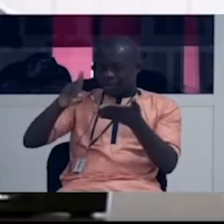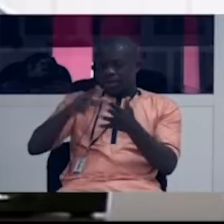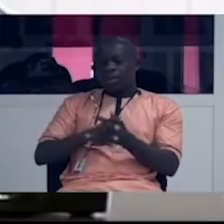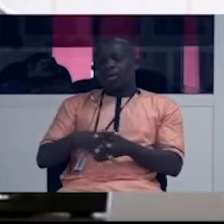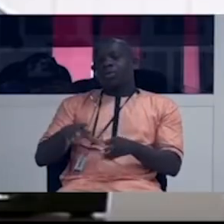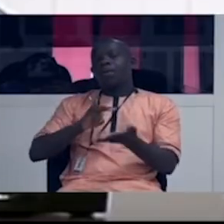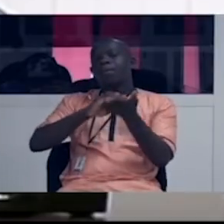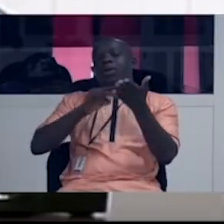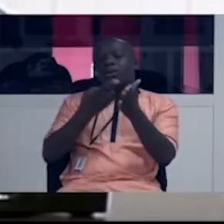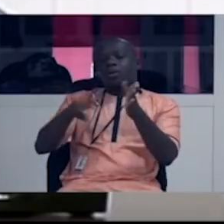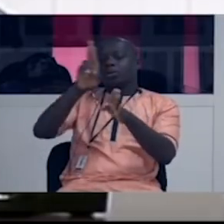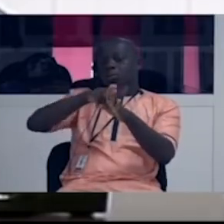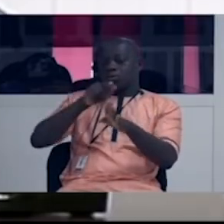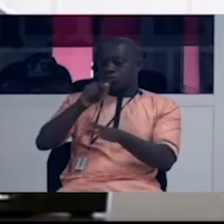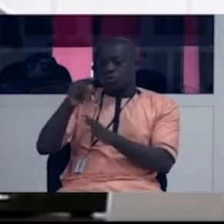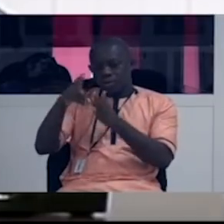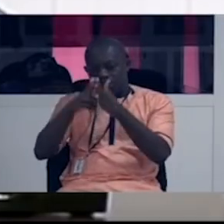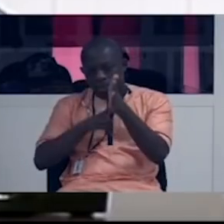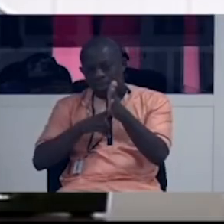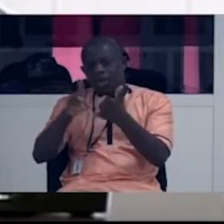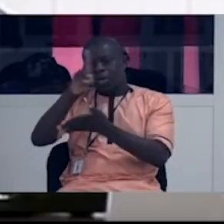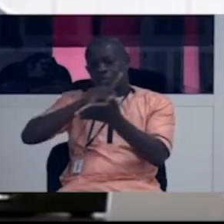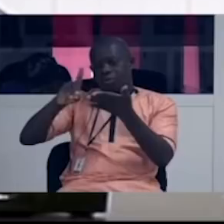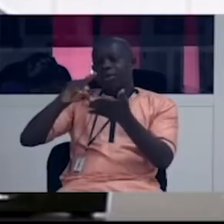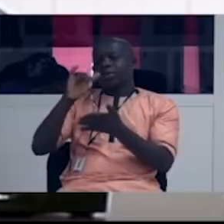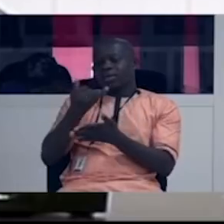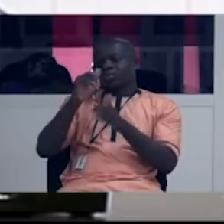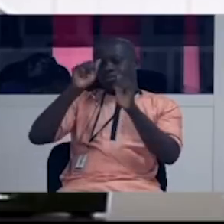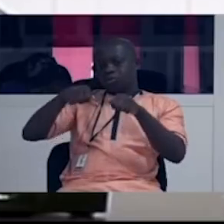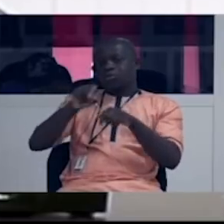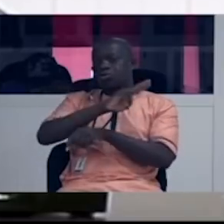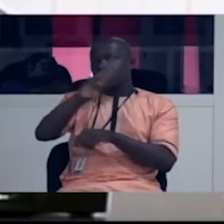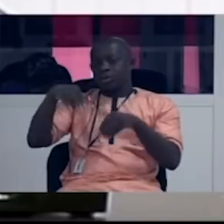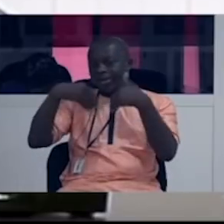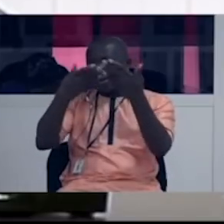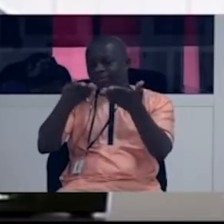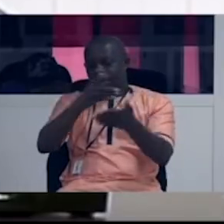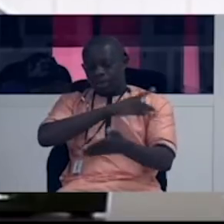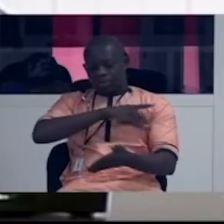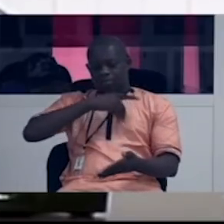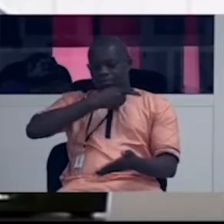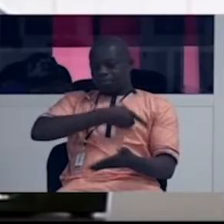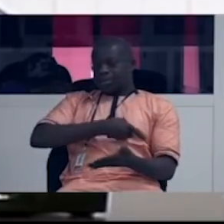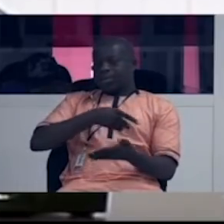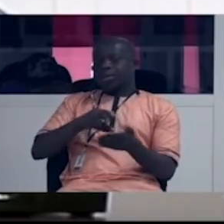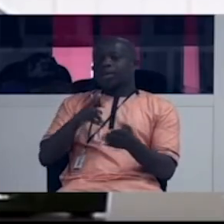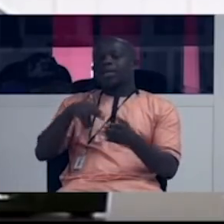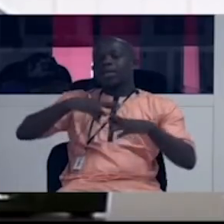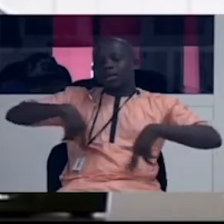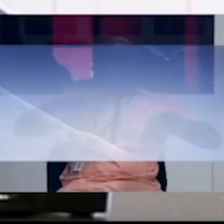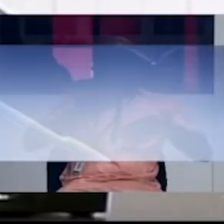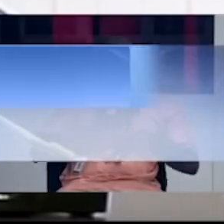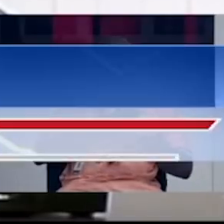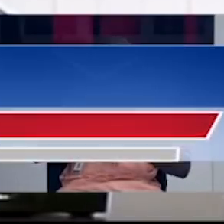Tujalo, Chief Executive Officer of the RVTH in 2000. Dr. Jalo told the commission that she was